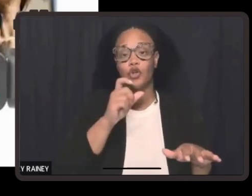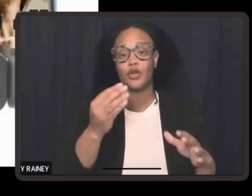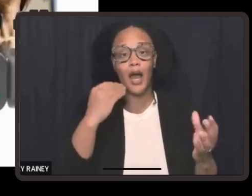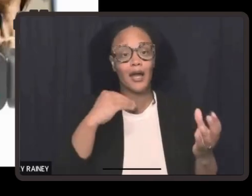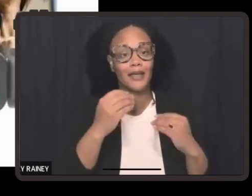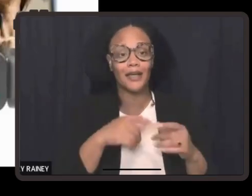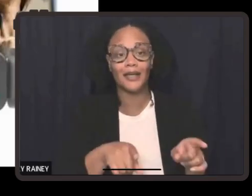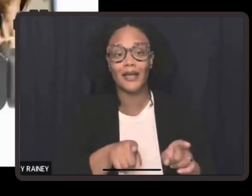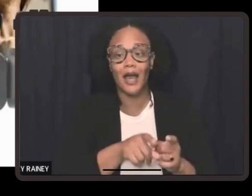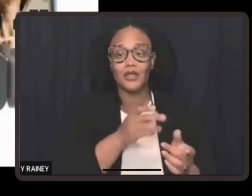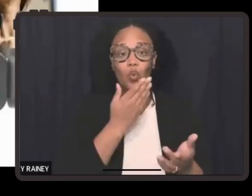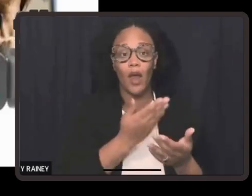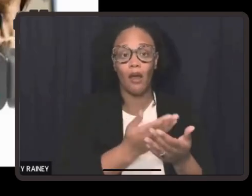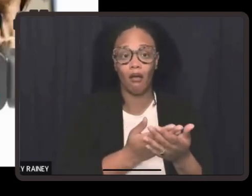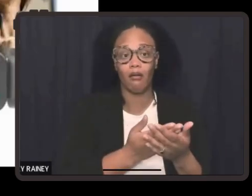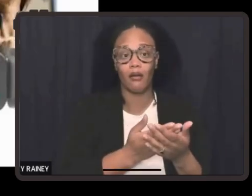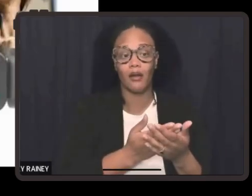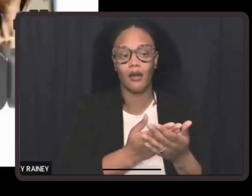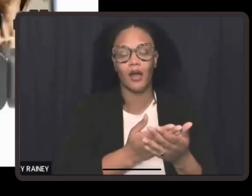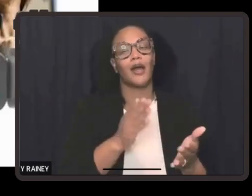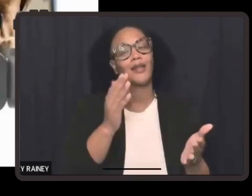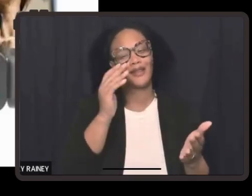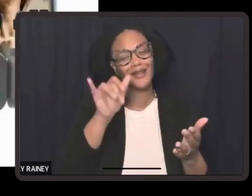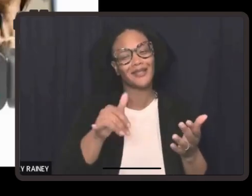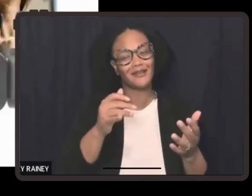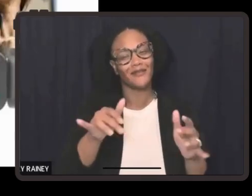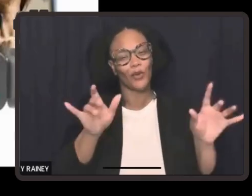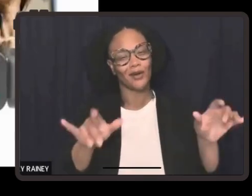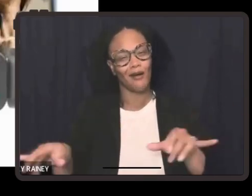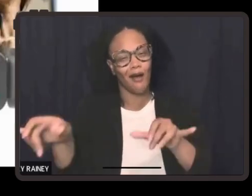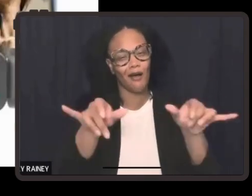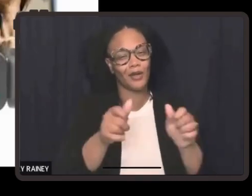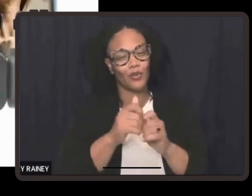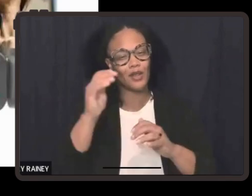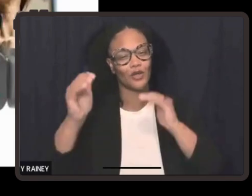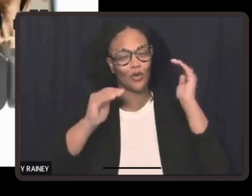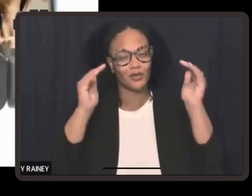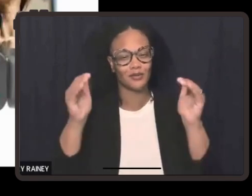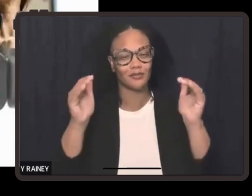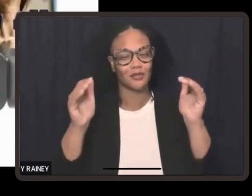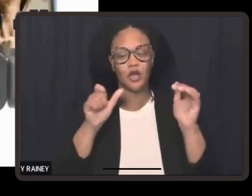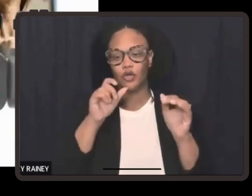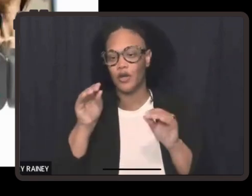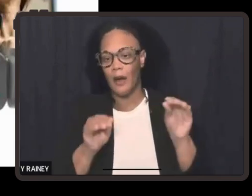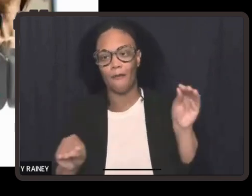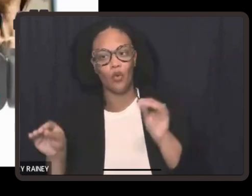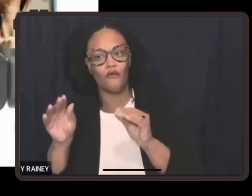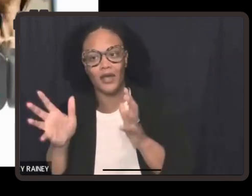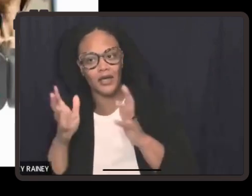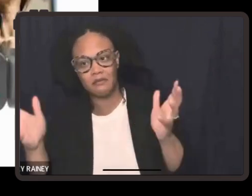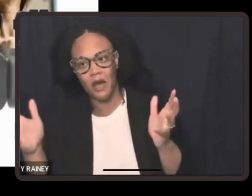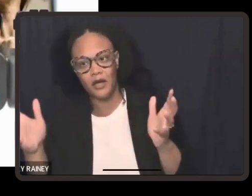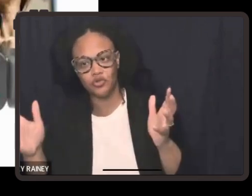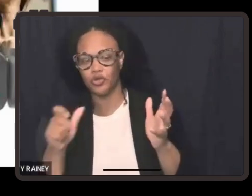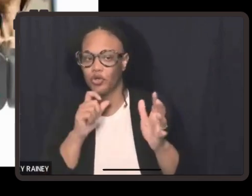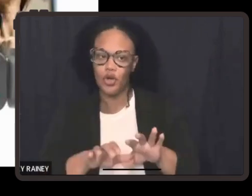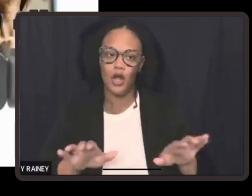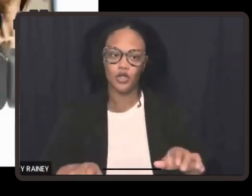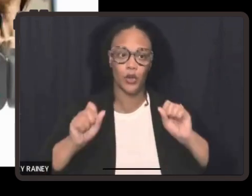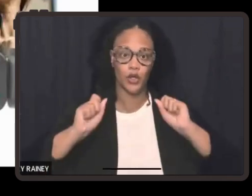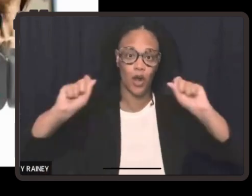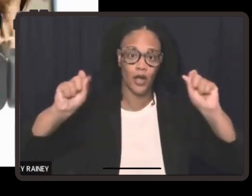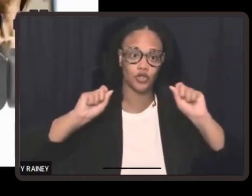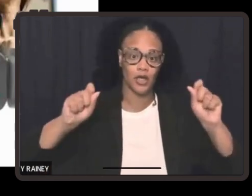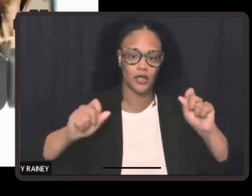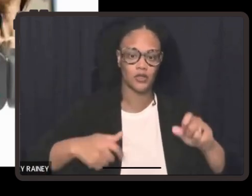common in adults, and you're not moving as much, you're not doing your exercises that you should do. I'm a real pusher of